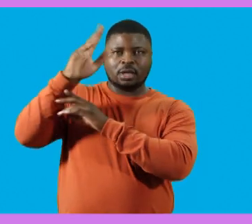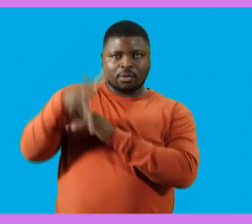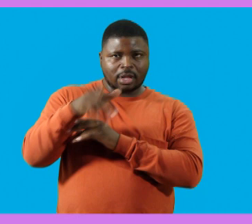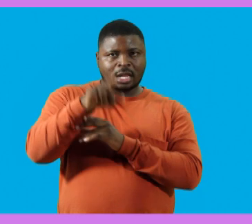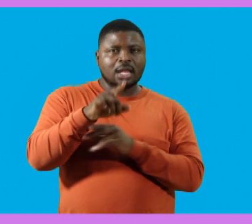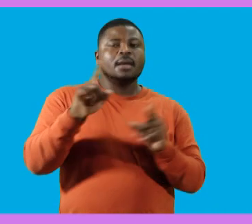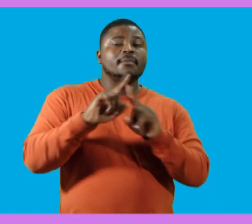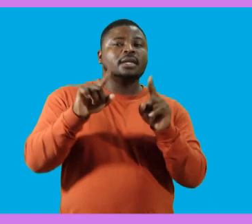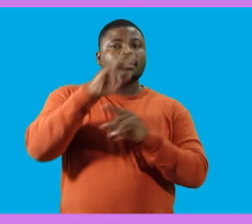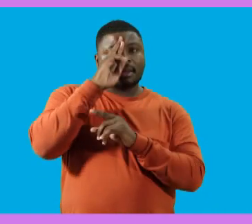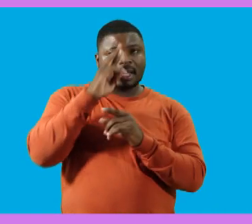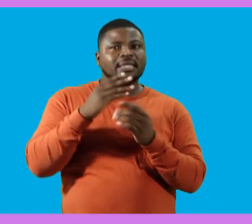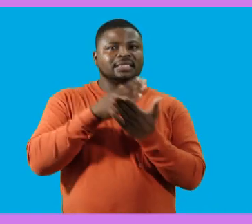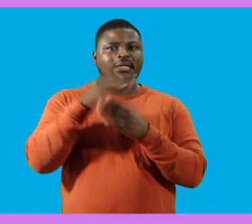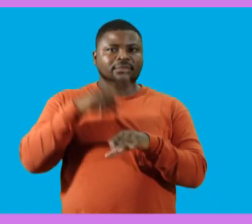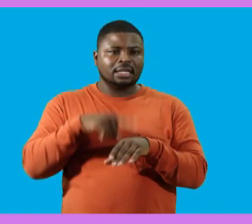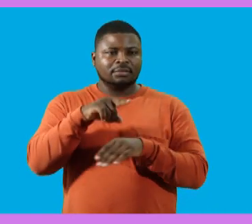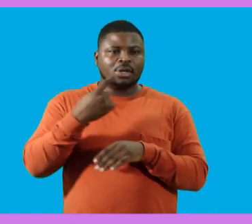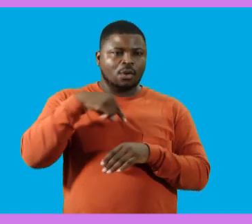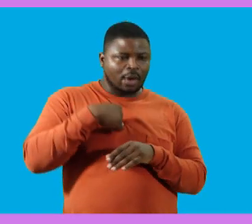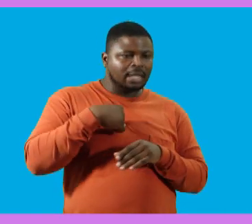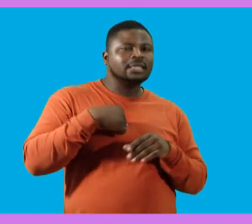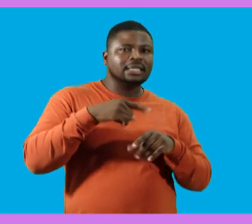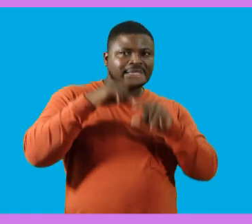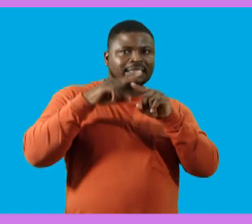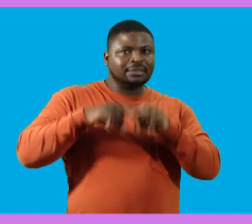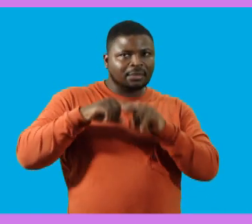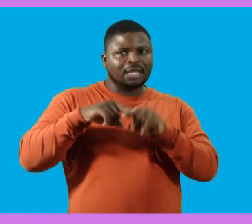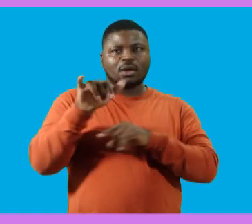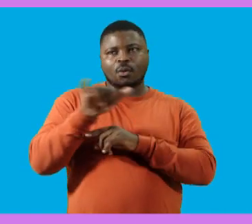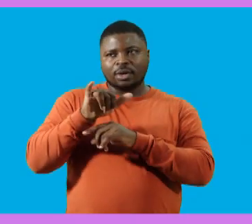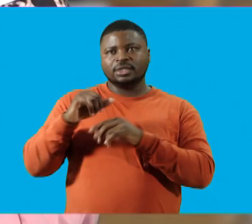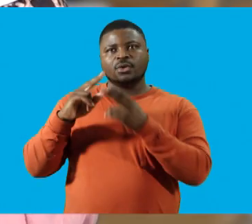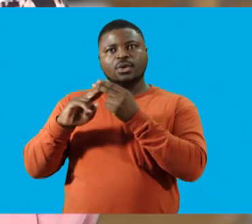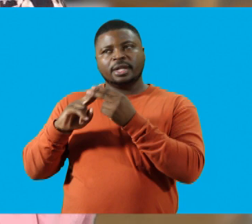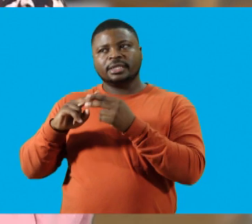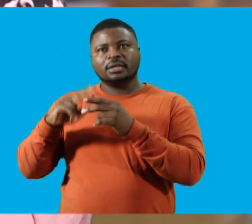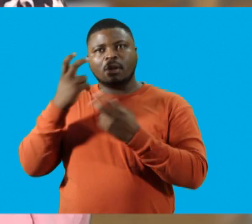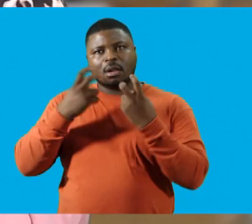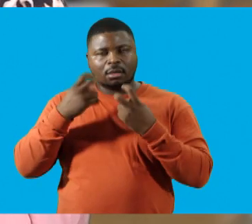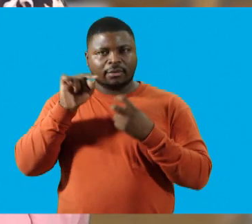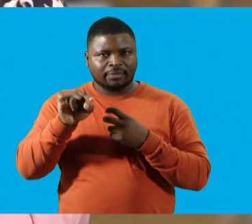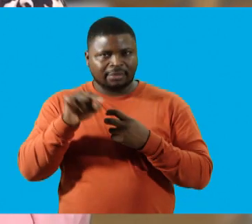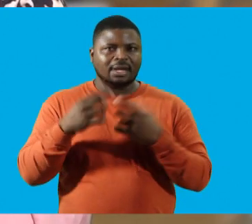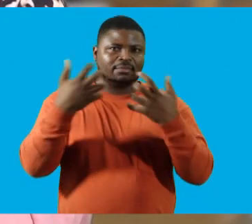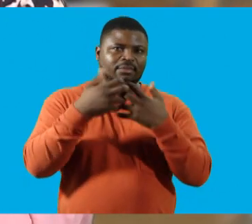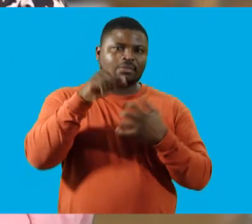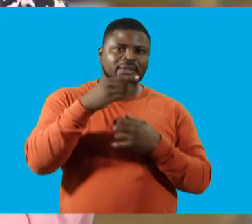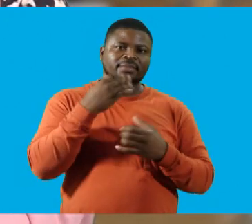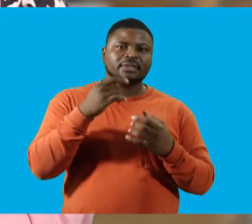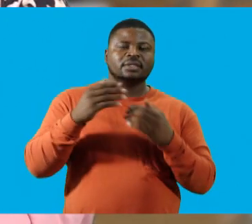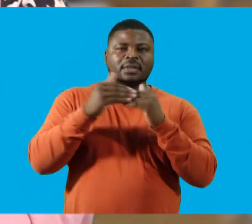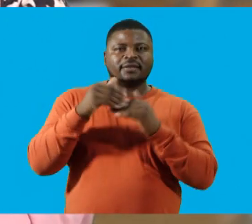for some reason, when we work with surface area, we want another type of unit. Please do not make that mistake.